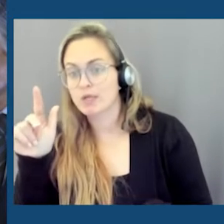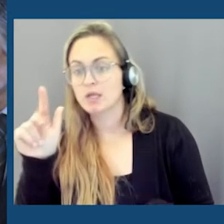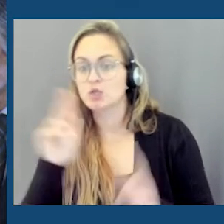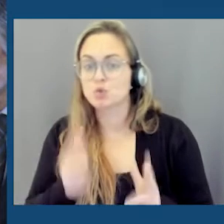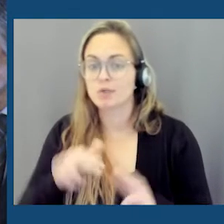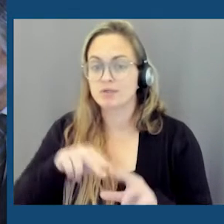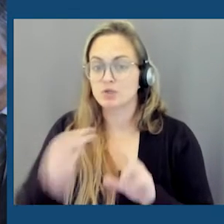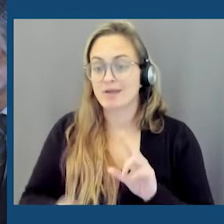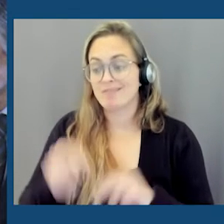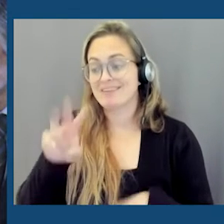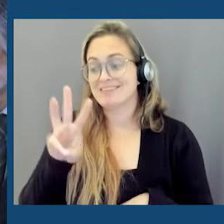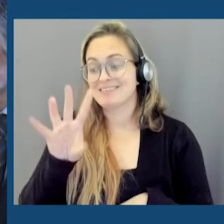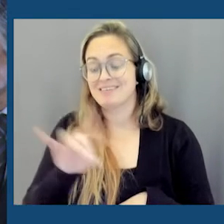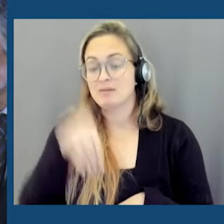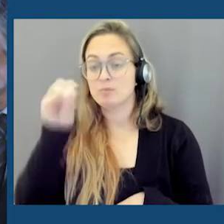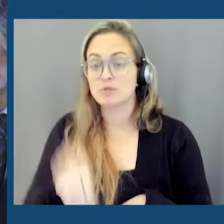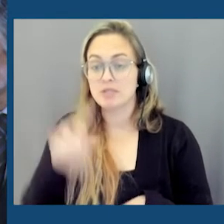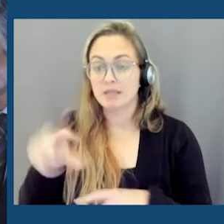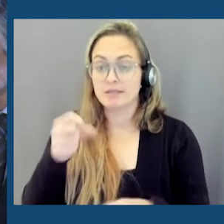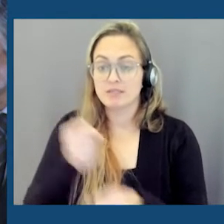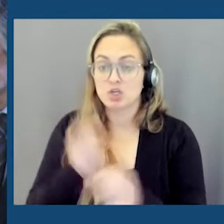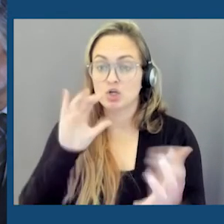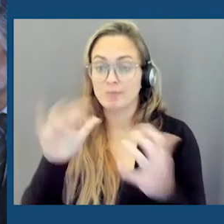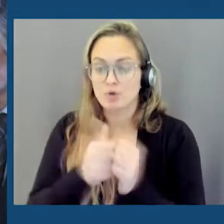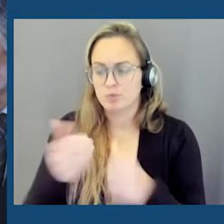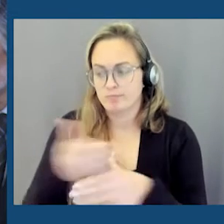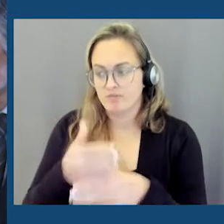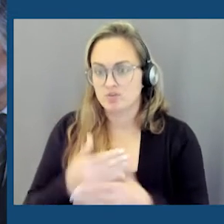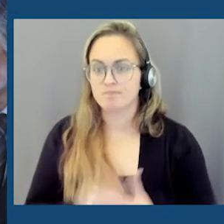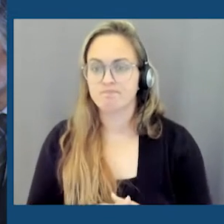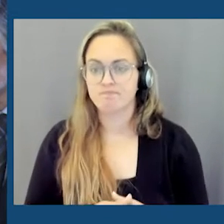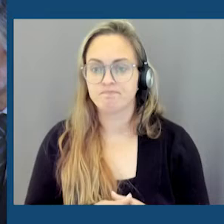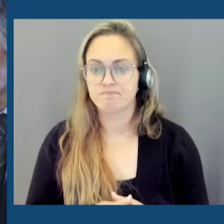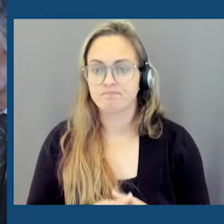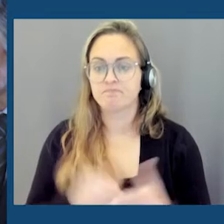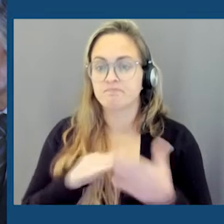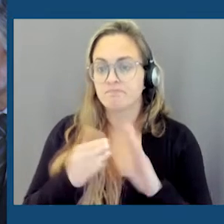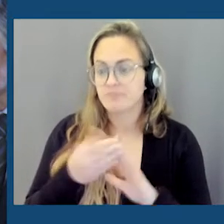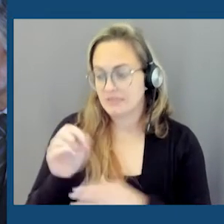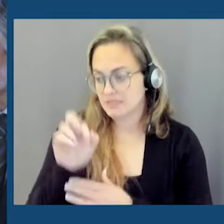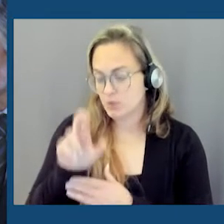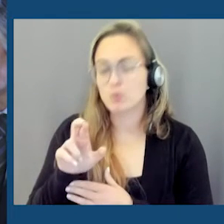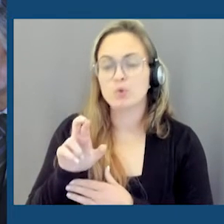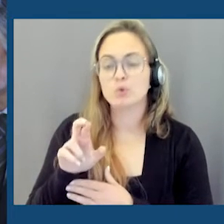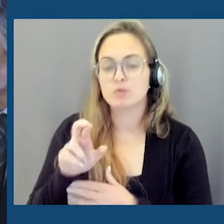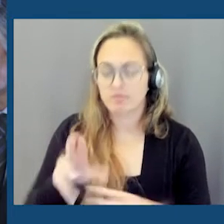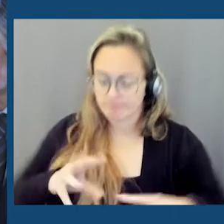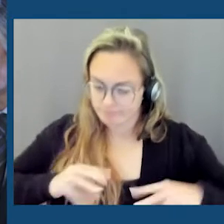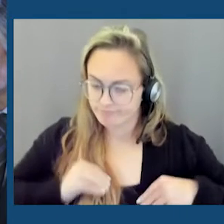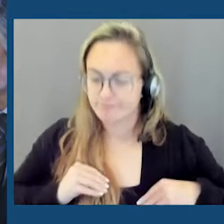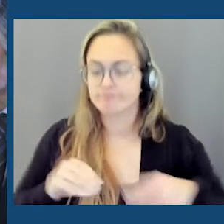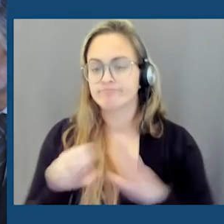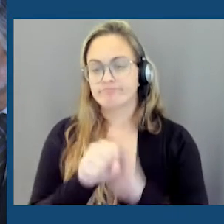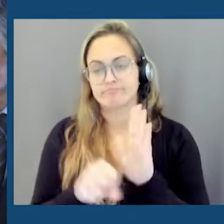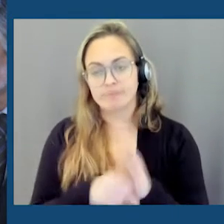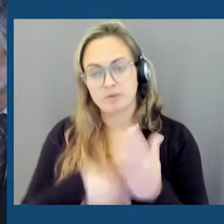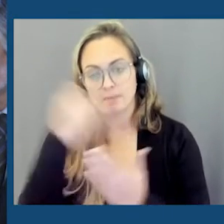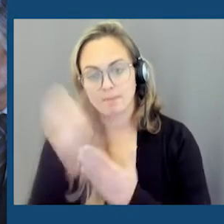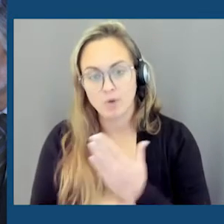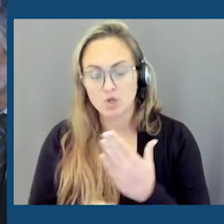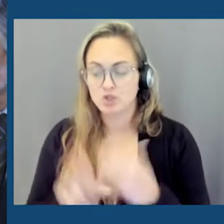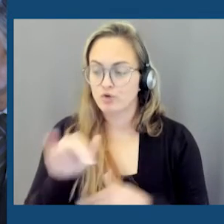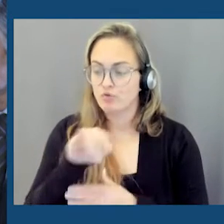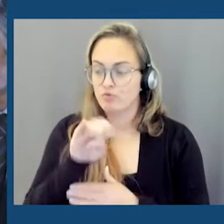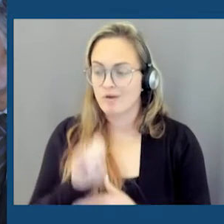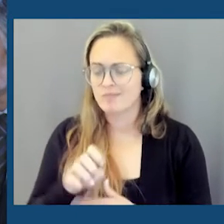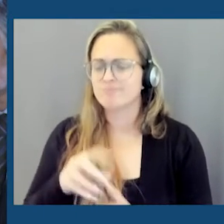another 68% this year compared to the average. The city of Syracuse has embraced the state's Project Rise, a unique